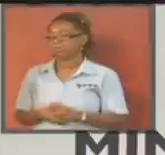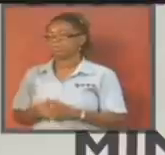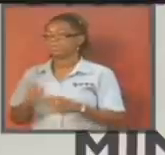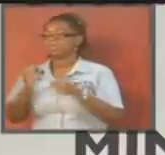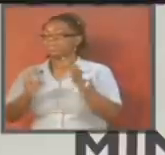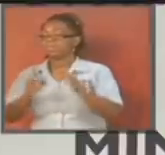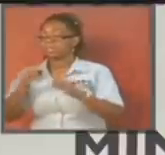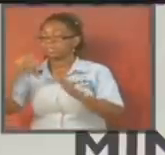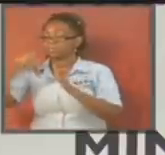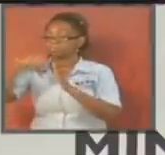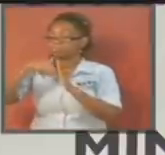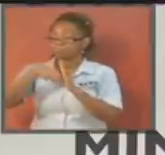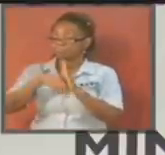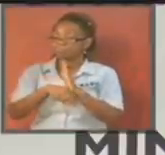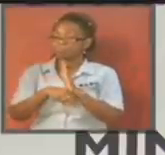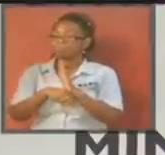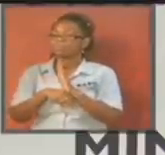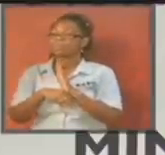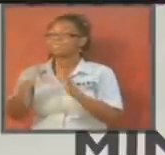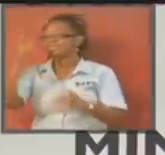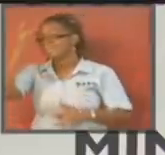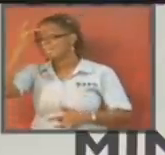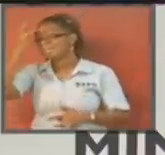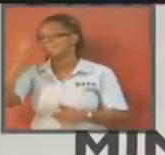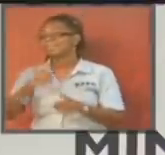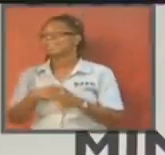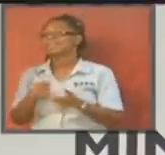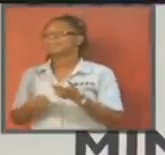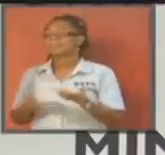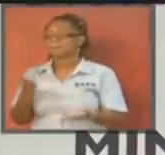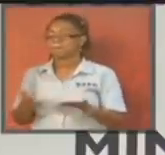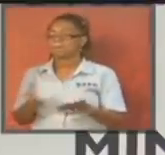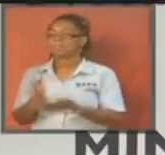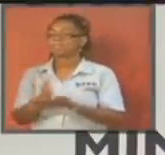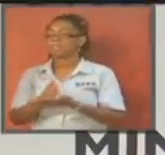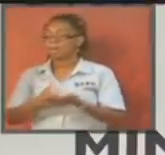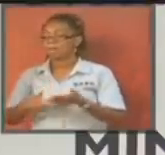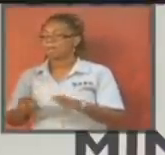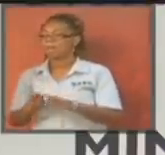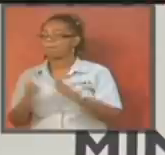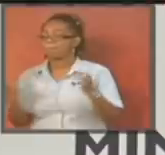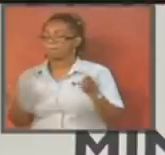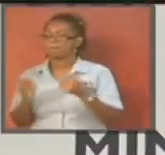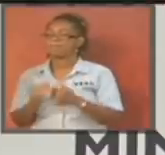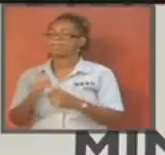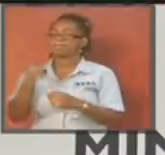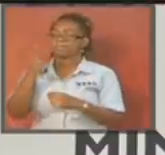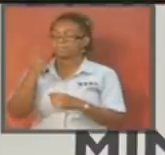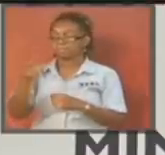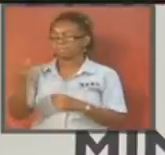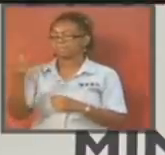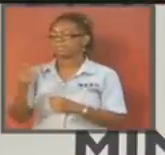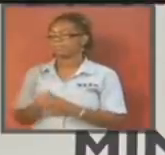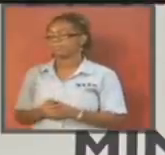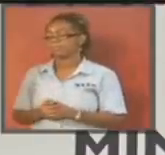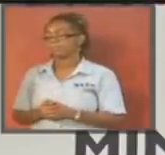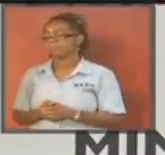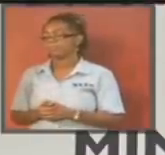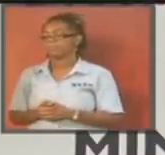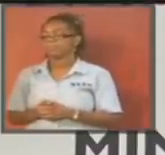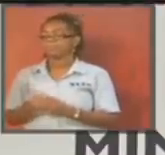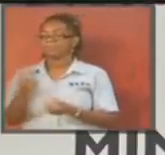vaccines increase, we will continue as the Ministry of Health to make our recommendations, and ultimately the decision will be made by the Honorable Prime